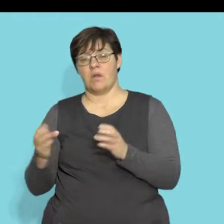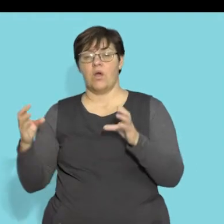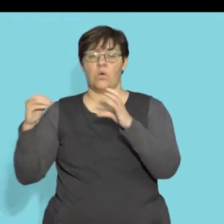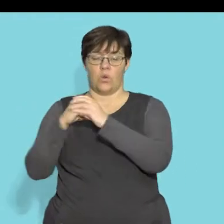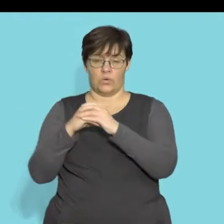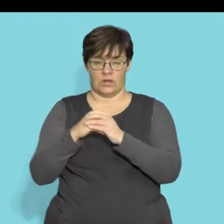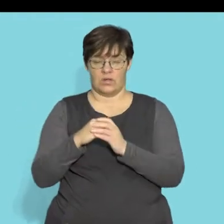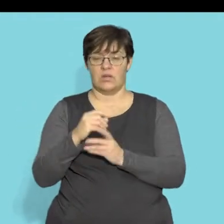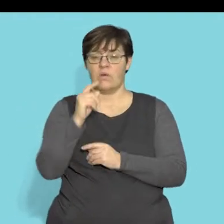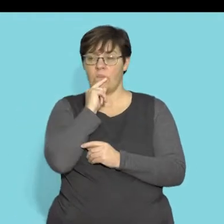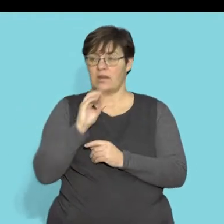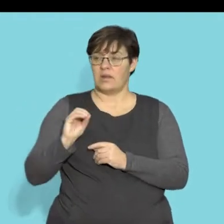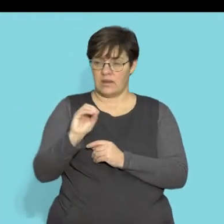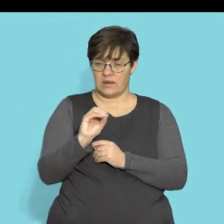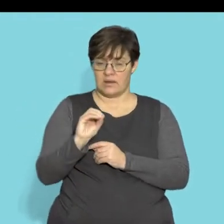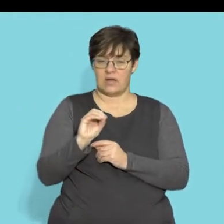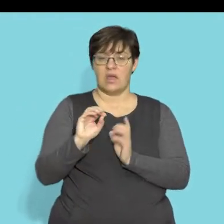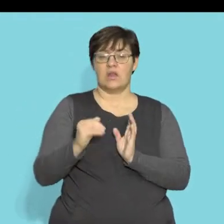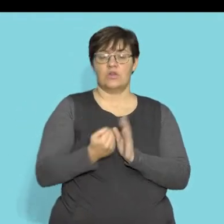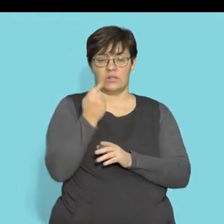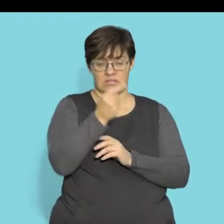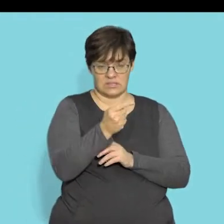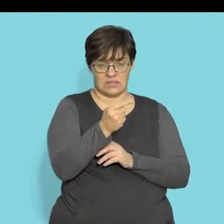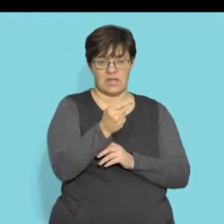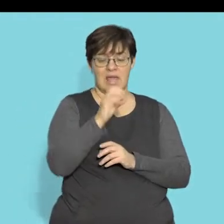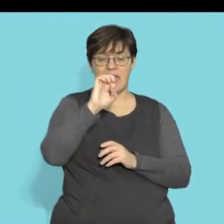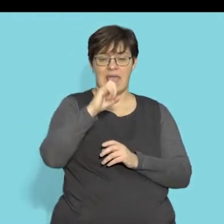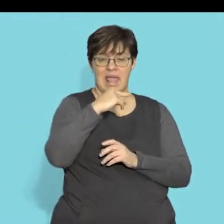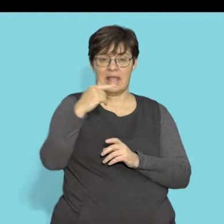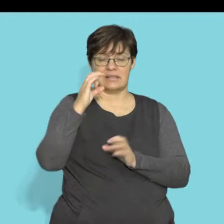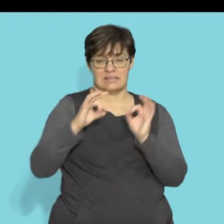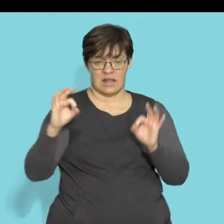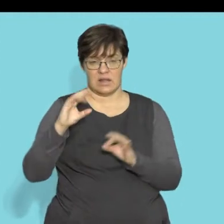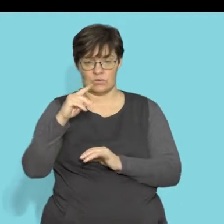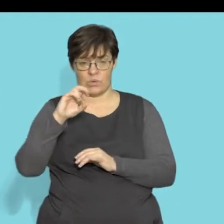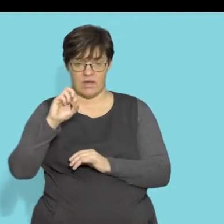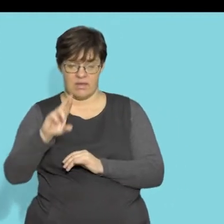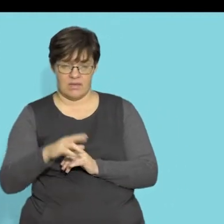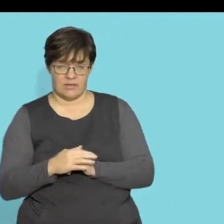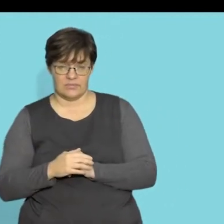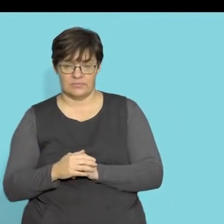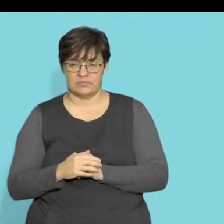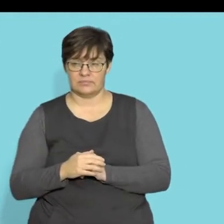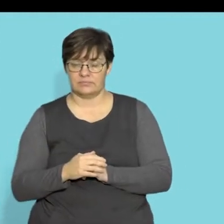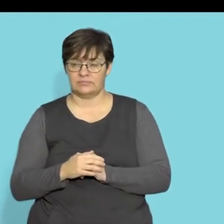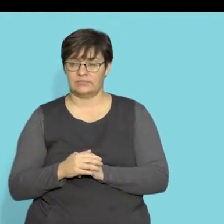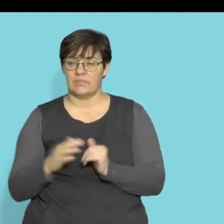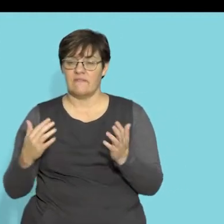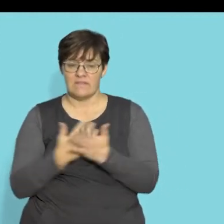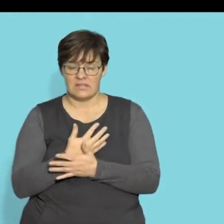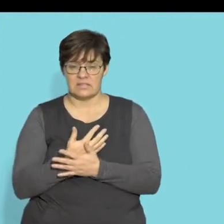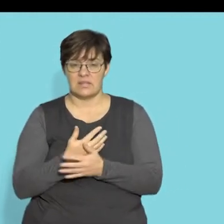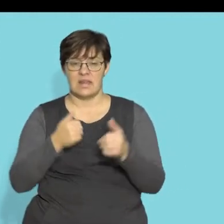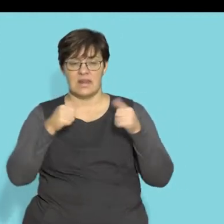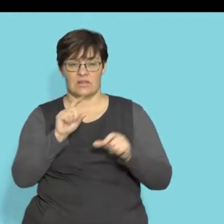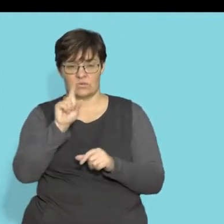clone when we insert that into the nucleus, into the egg cell donor. Okay, very quickly let's go